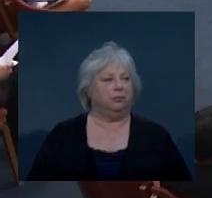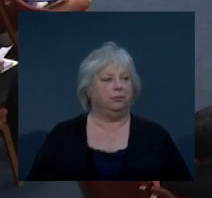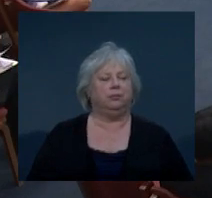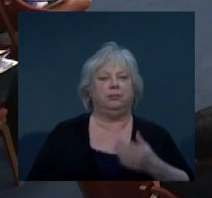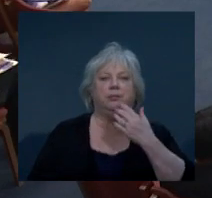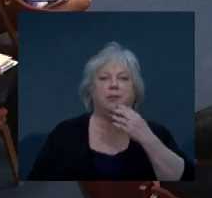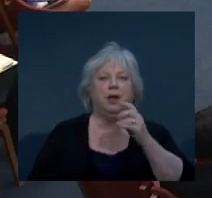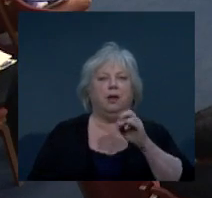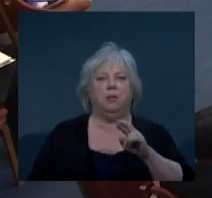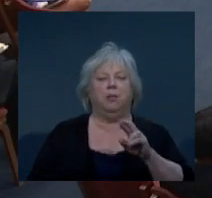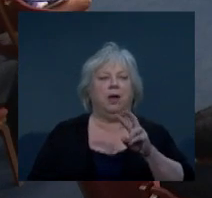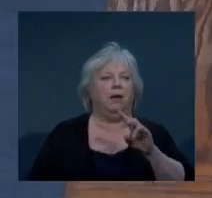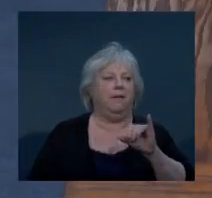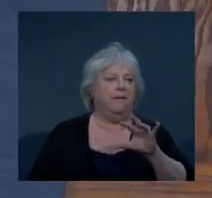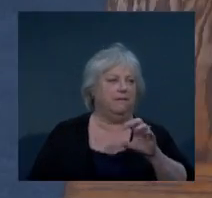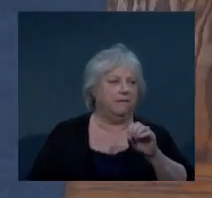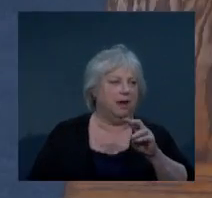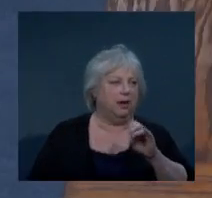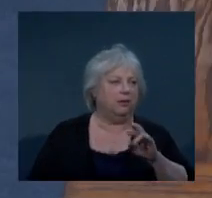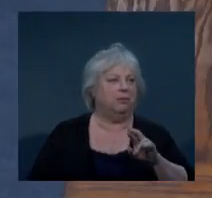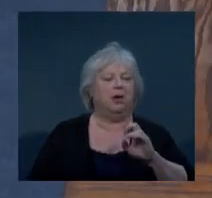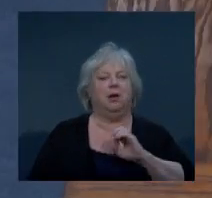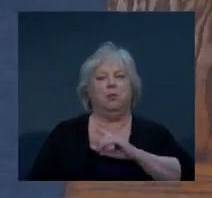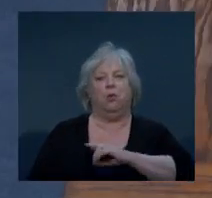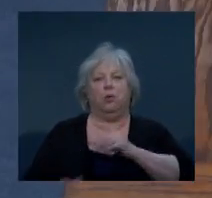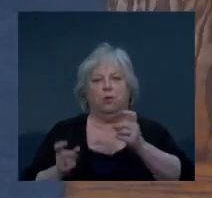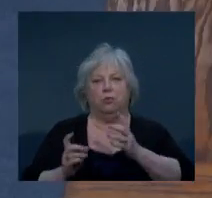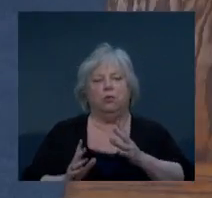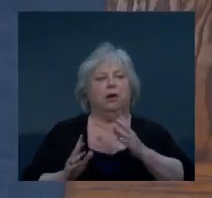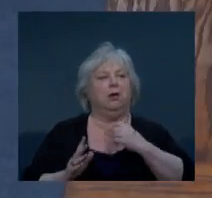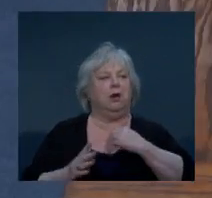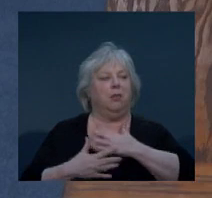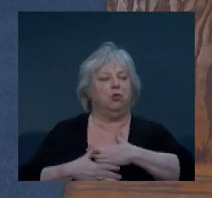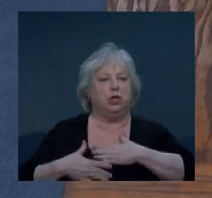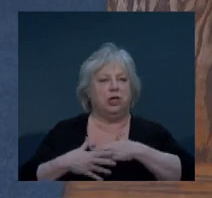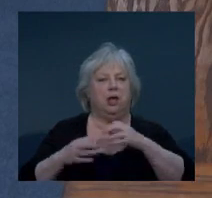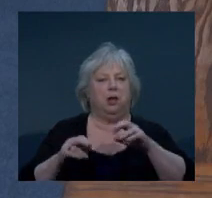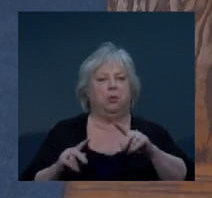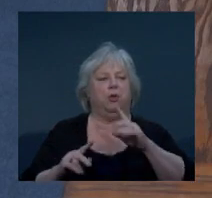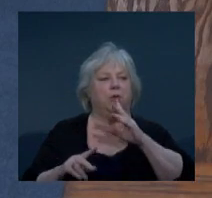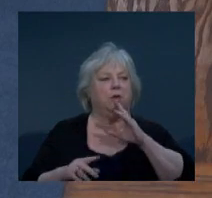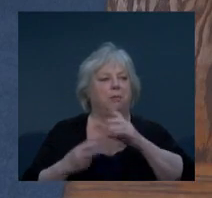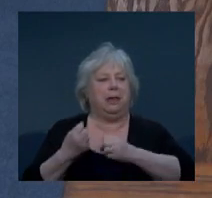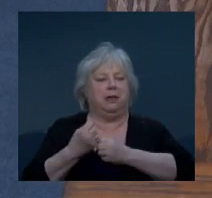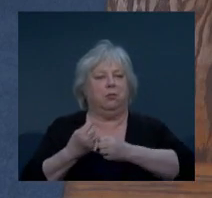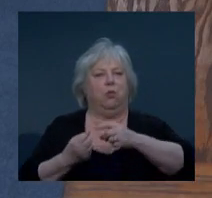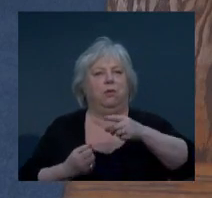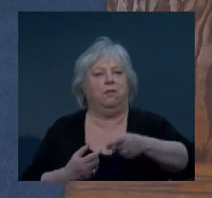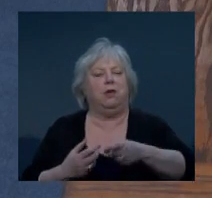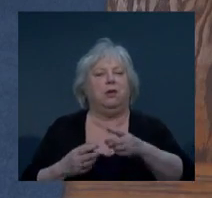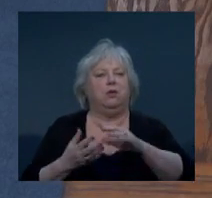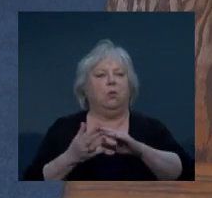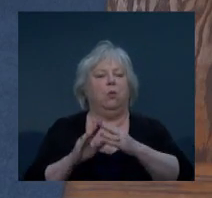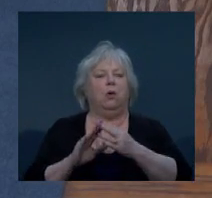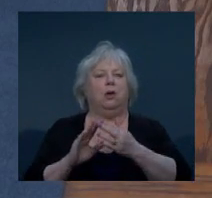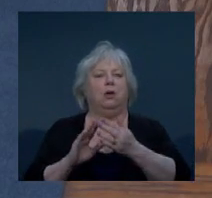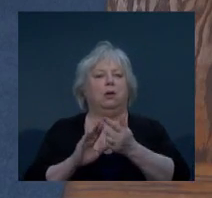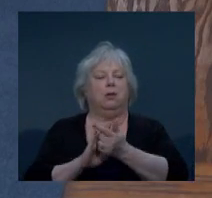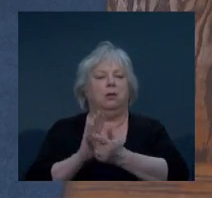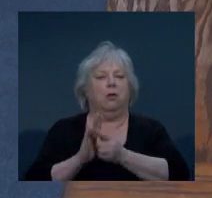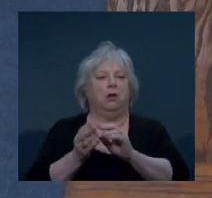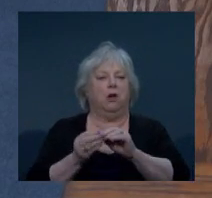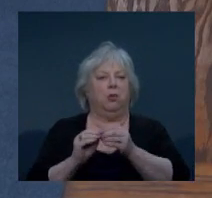Thank you, Mayor, Vice Mayor, and Board of Directors. I appreciate you giving me this opportunity to speak in favor of this ordinance number